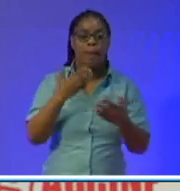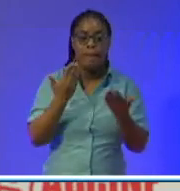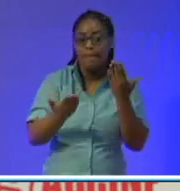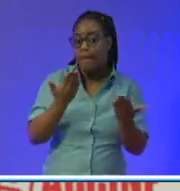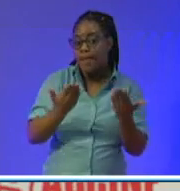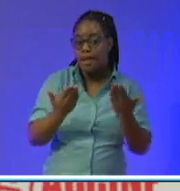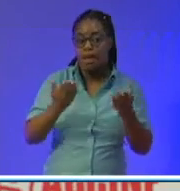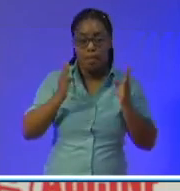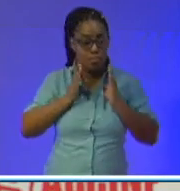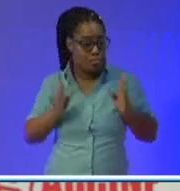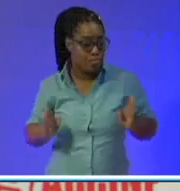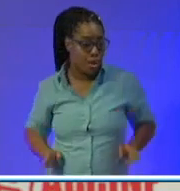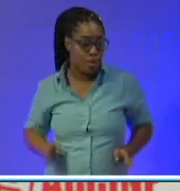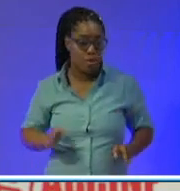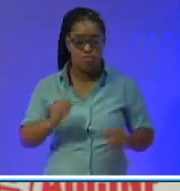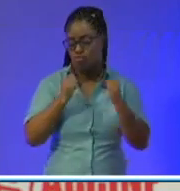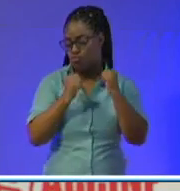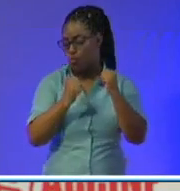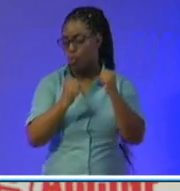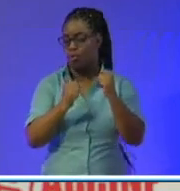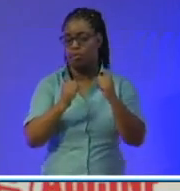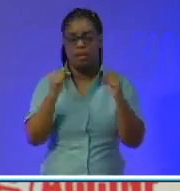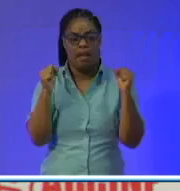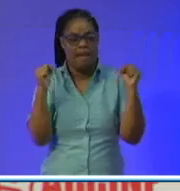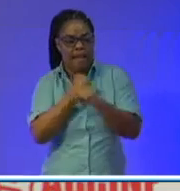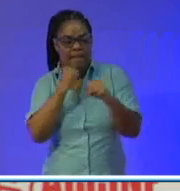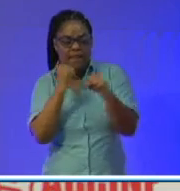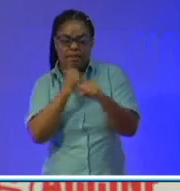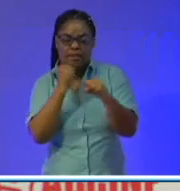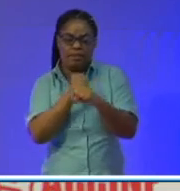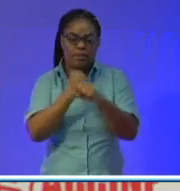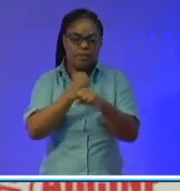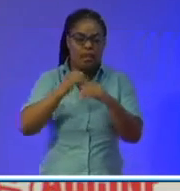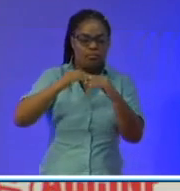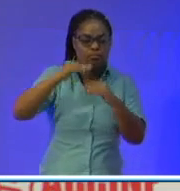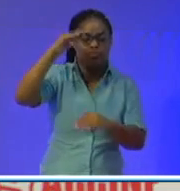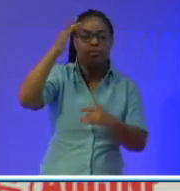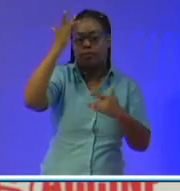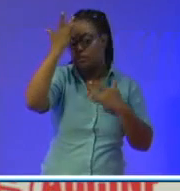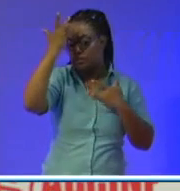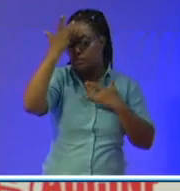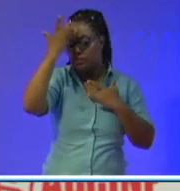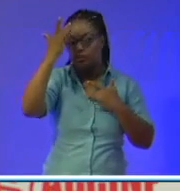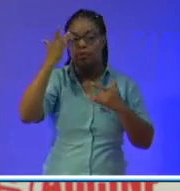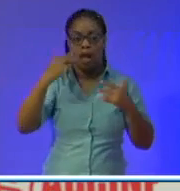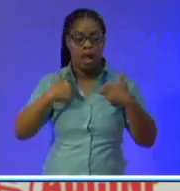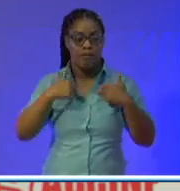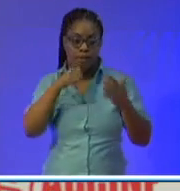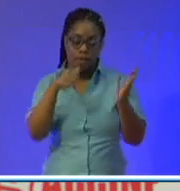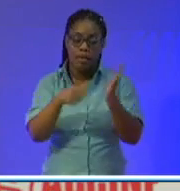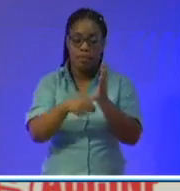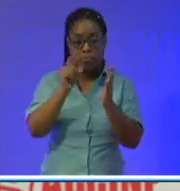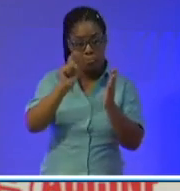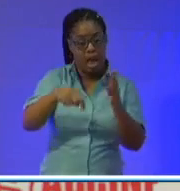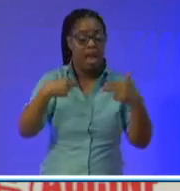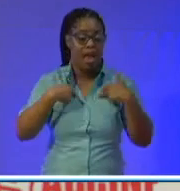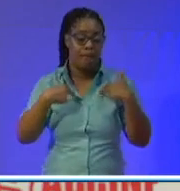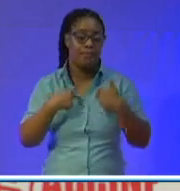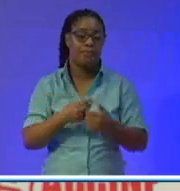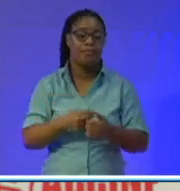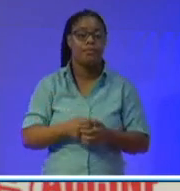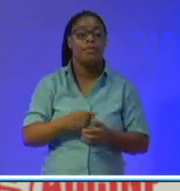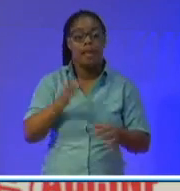other vaccines, like J&J, AstraZeneca, Pfizer, it is available to